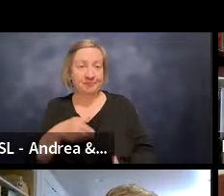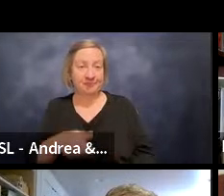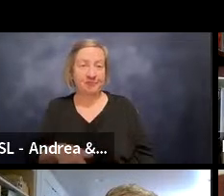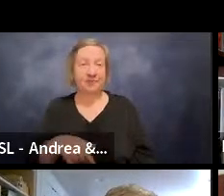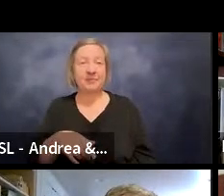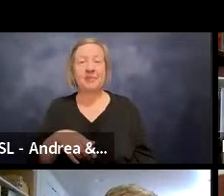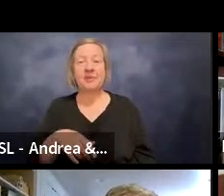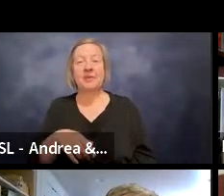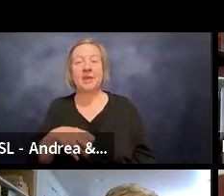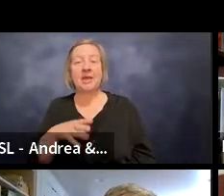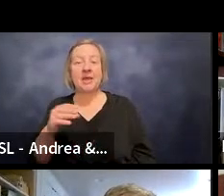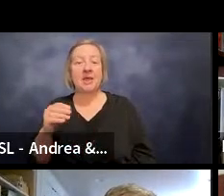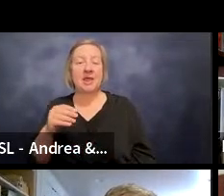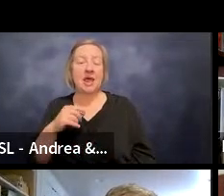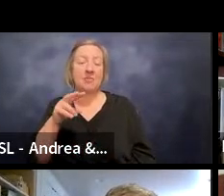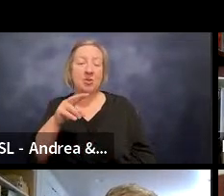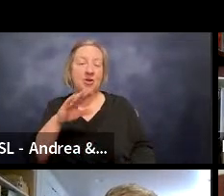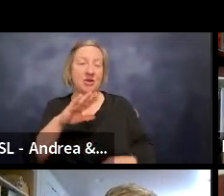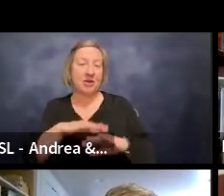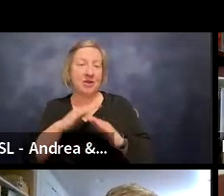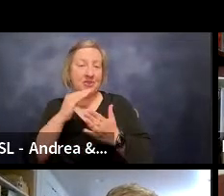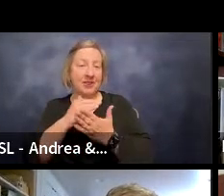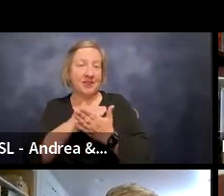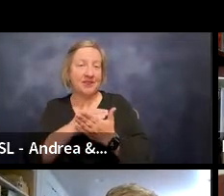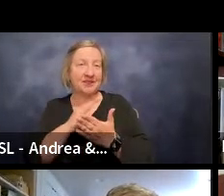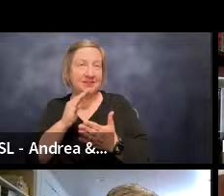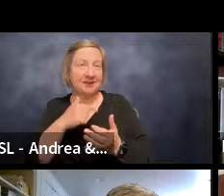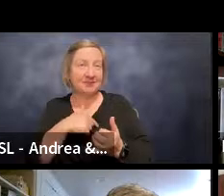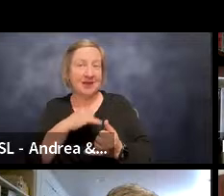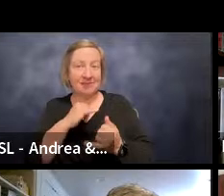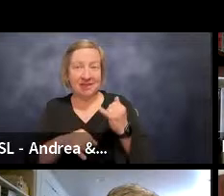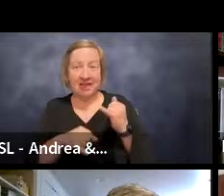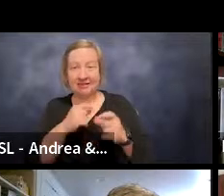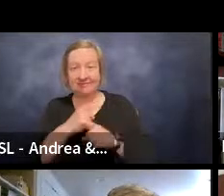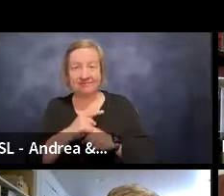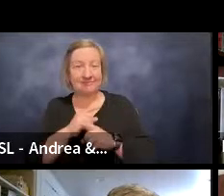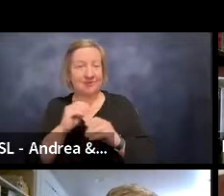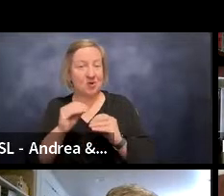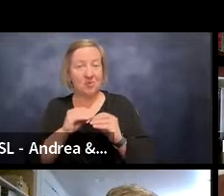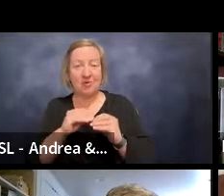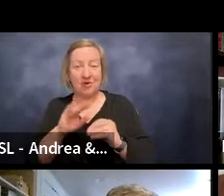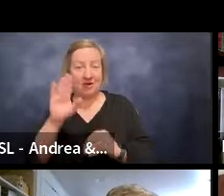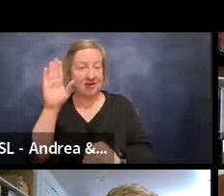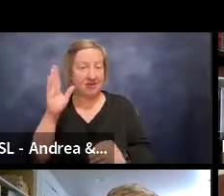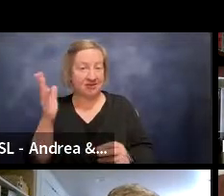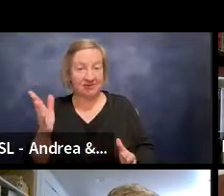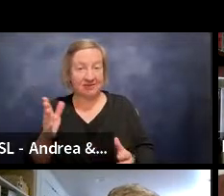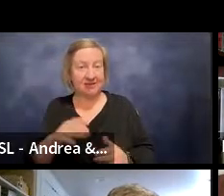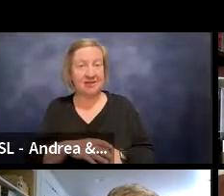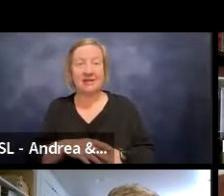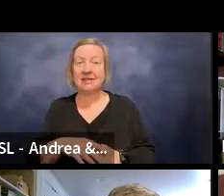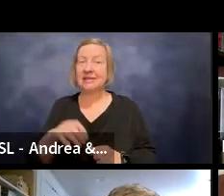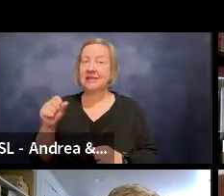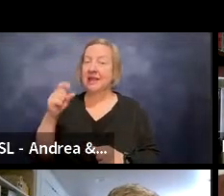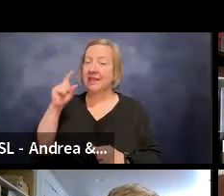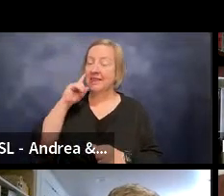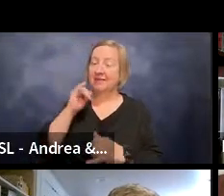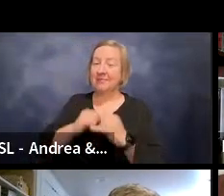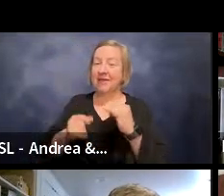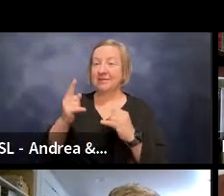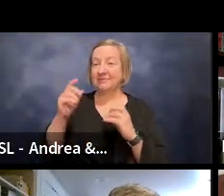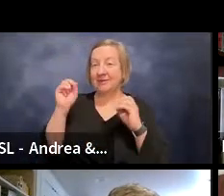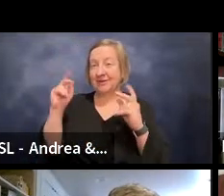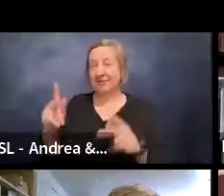said let's see here, I'm looking on the list here. Looks like I am the last one. I'm not seeing any more hands. Yeah, I think I'm the last one.